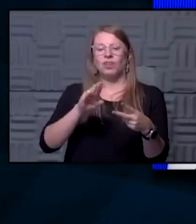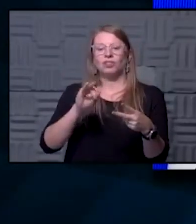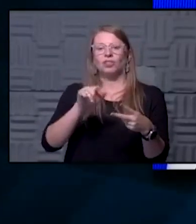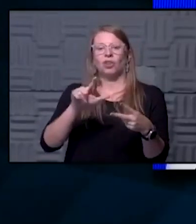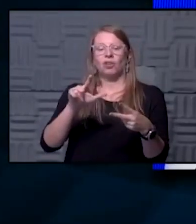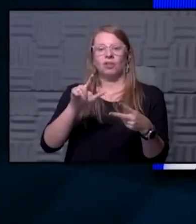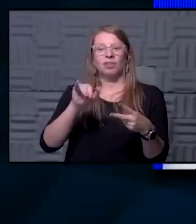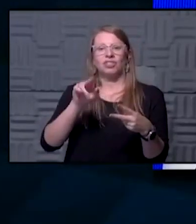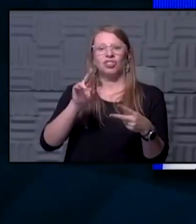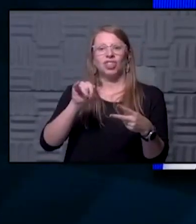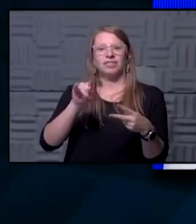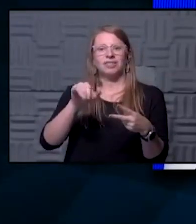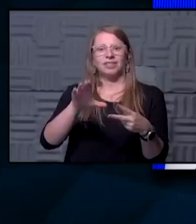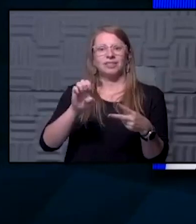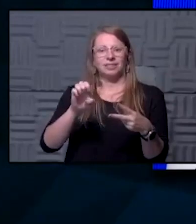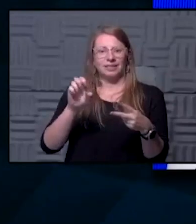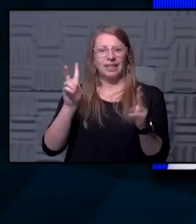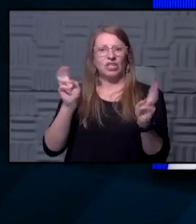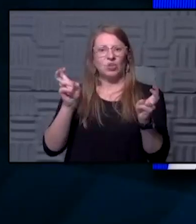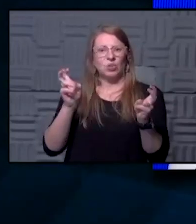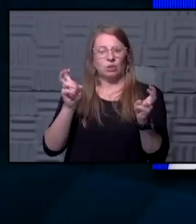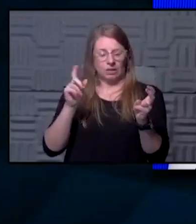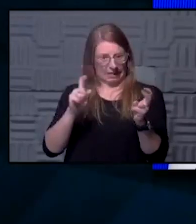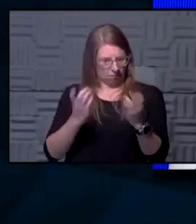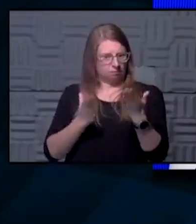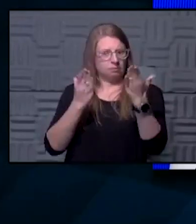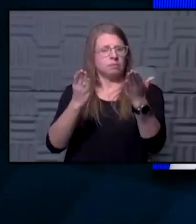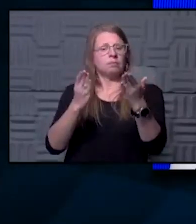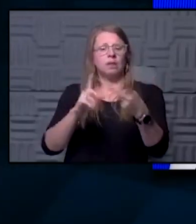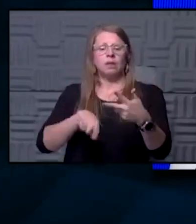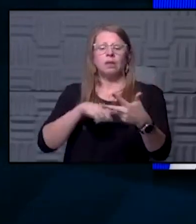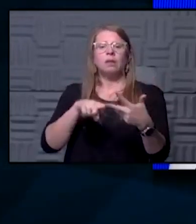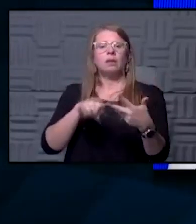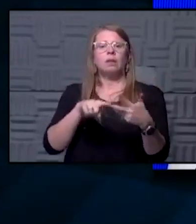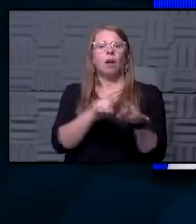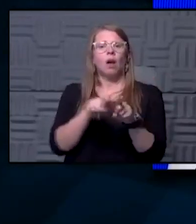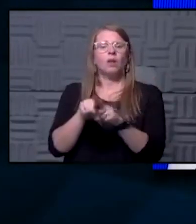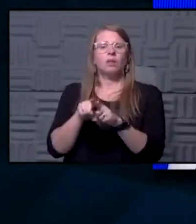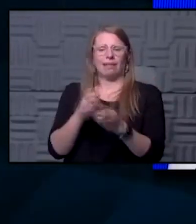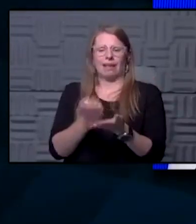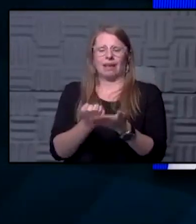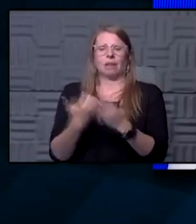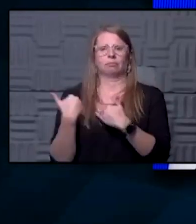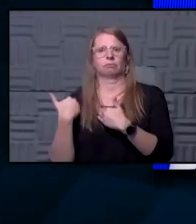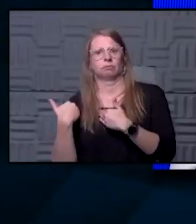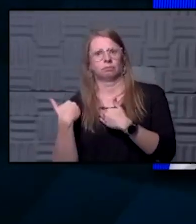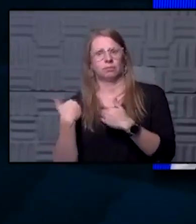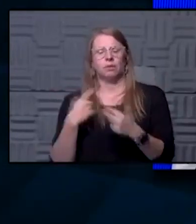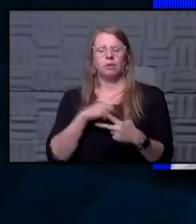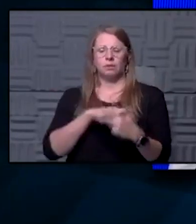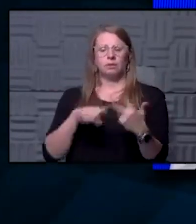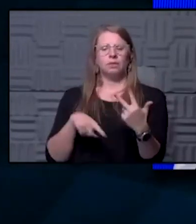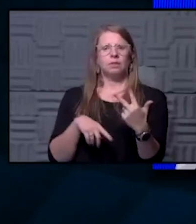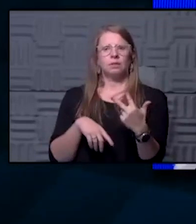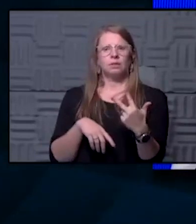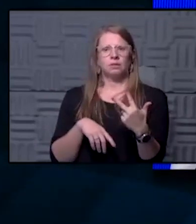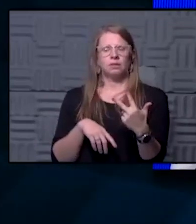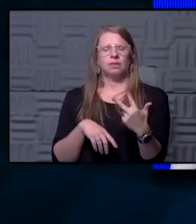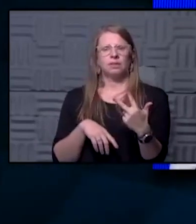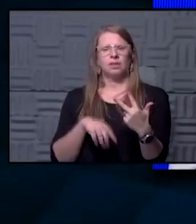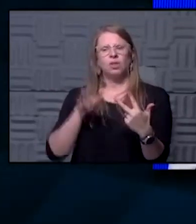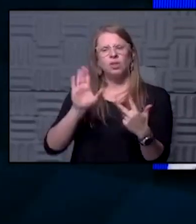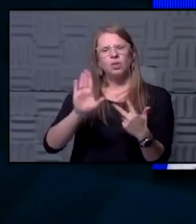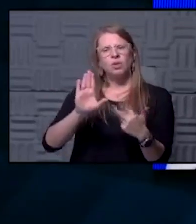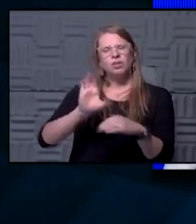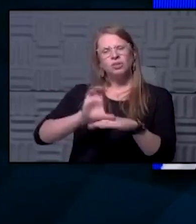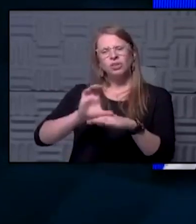been legitimate and needed to be raised. And then there's been economic hardship. How has your congregation, how have you